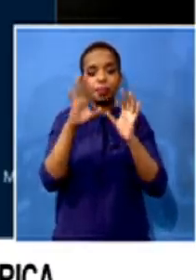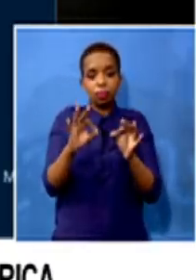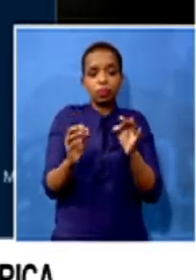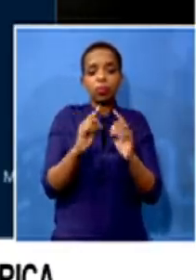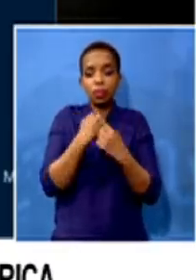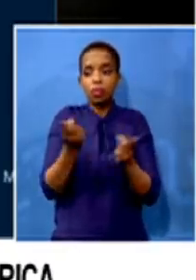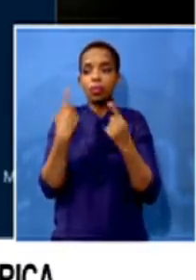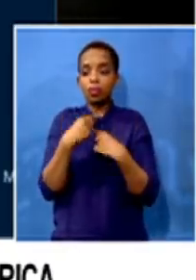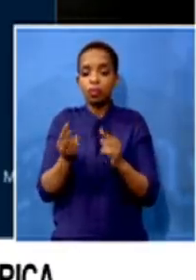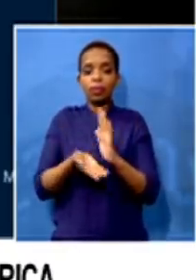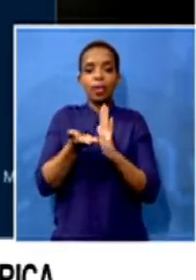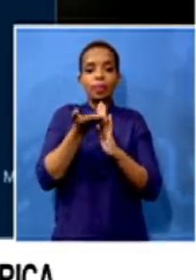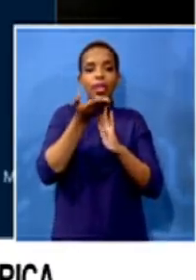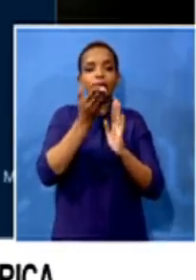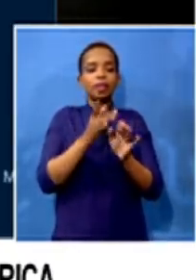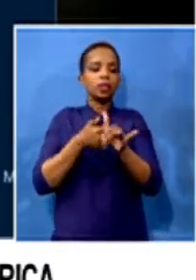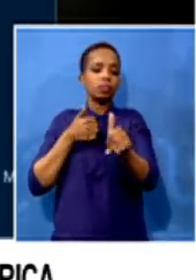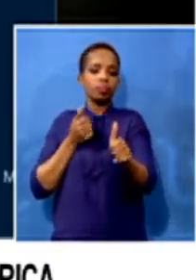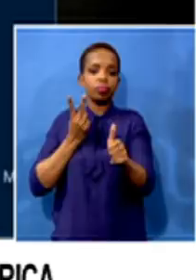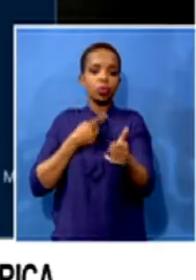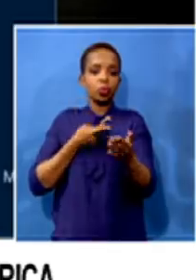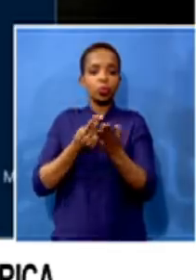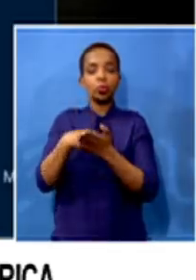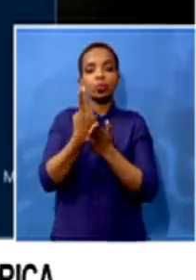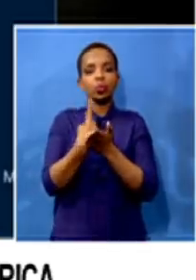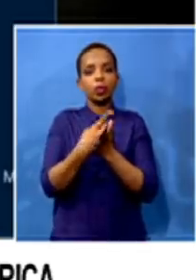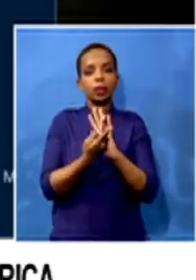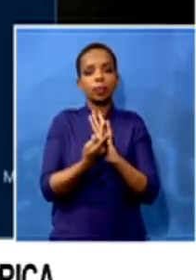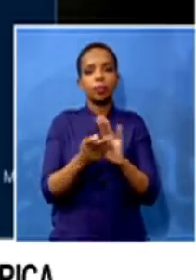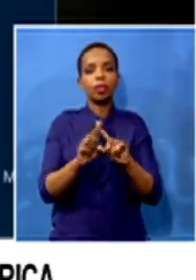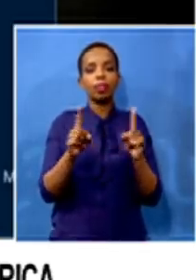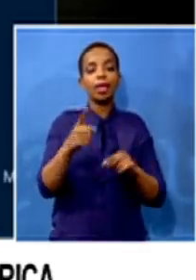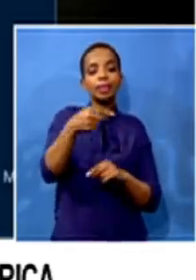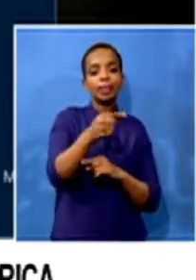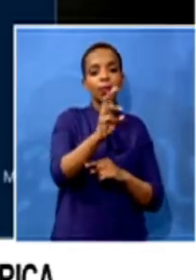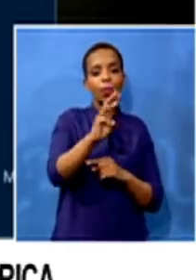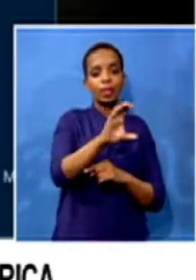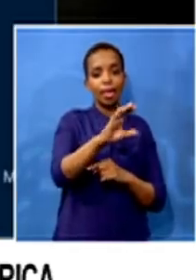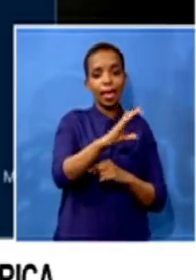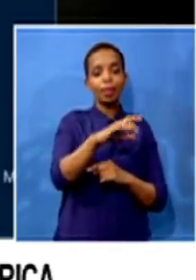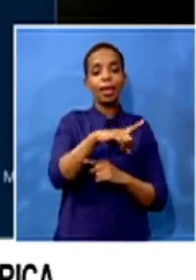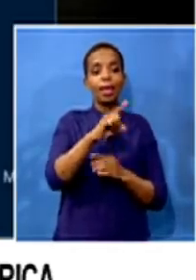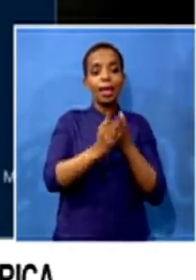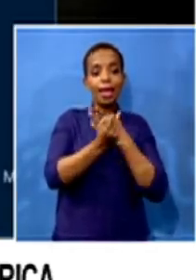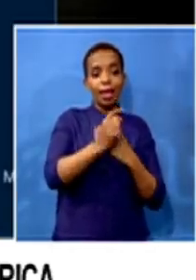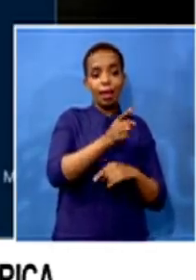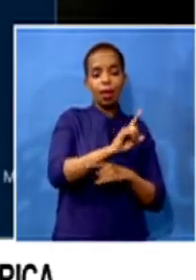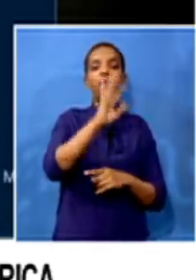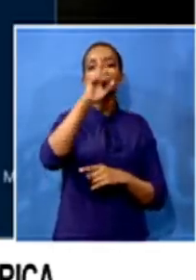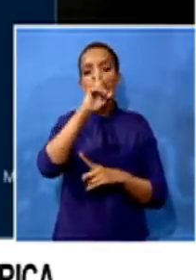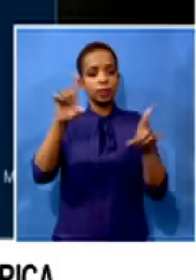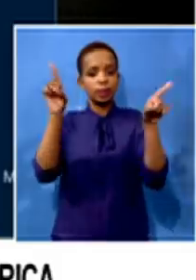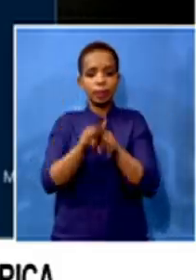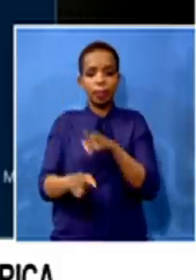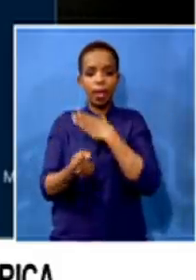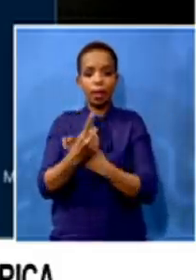the pandemic. However, what we see in the Western Cape is something that we are going to see in the other provinces as well as the winter